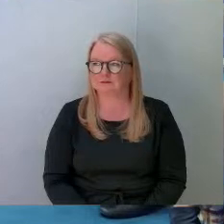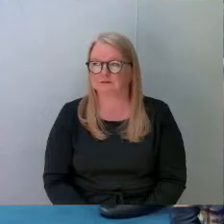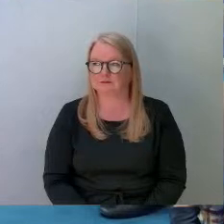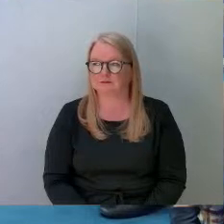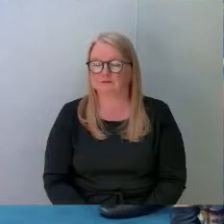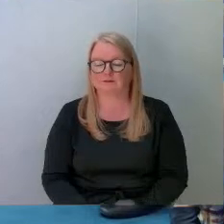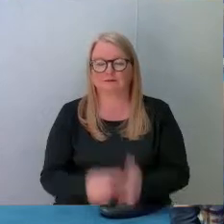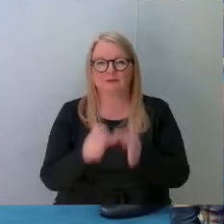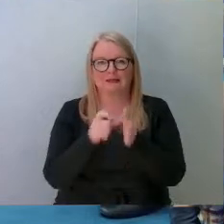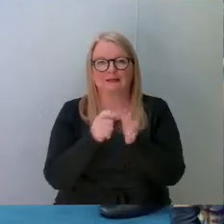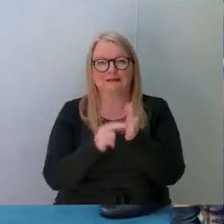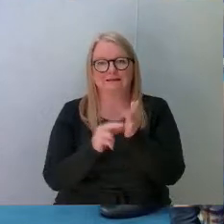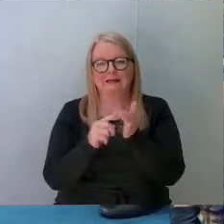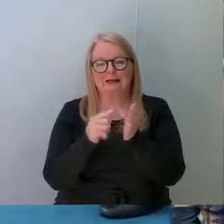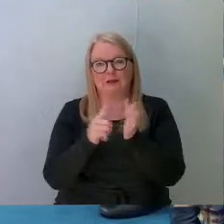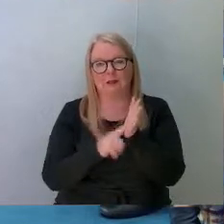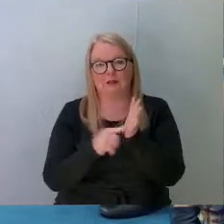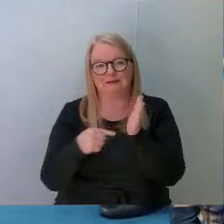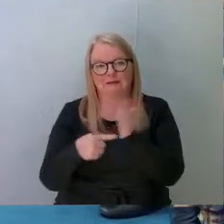Daniel Tandon.